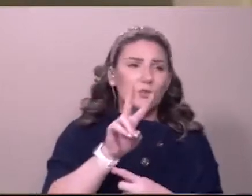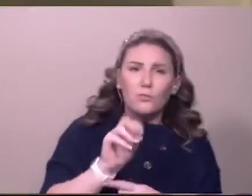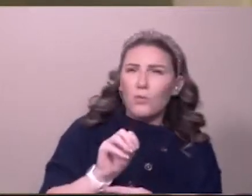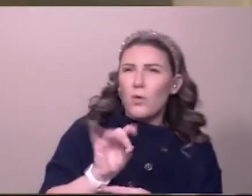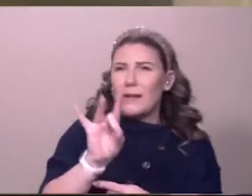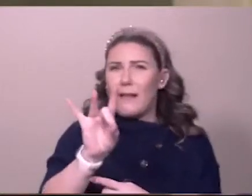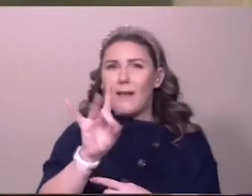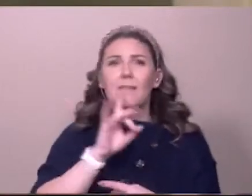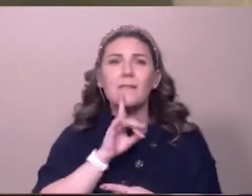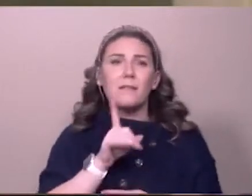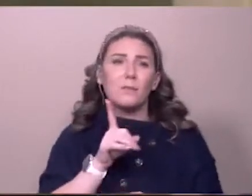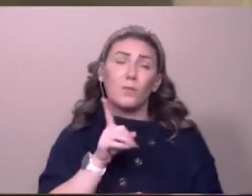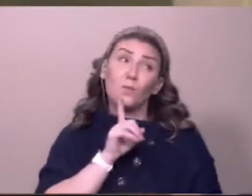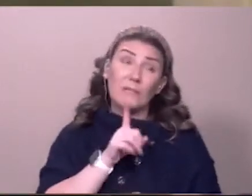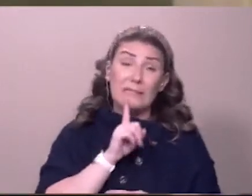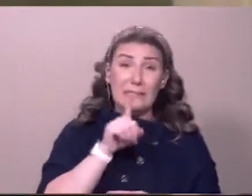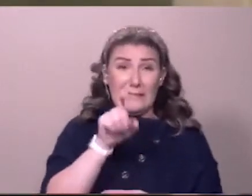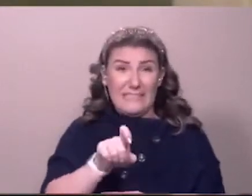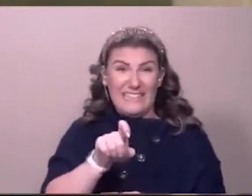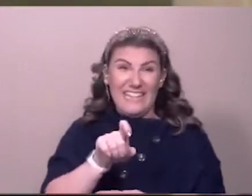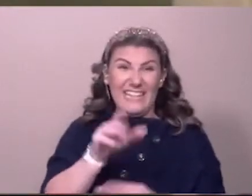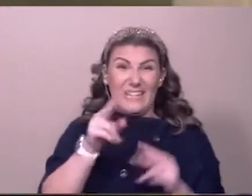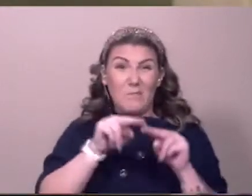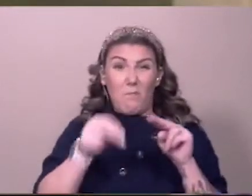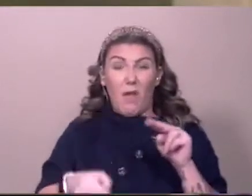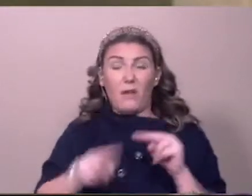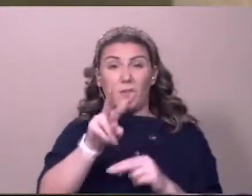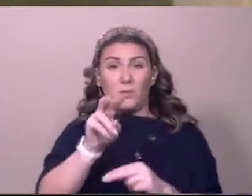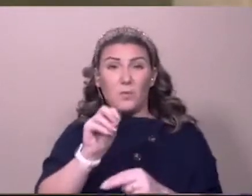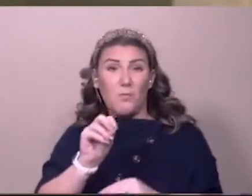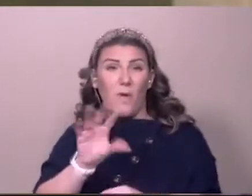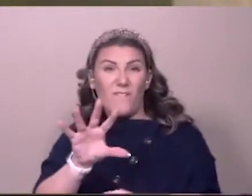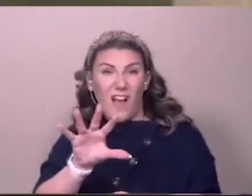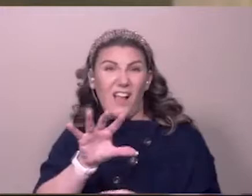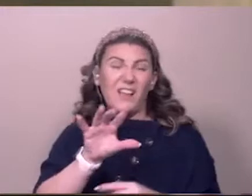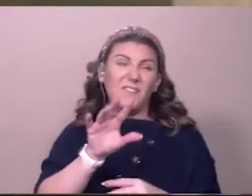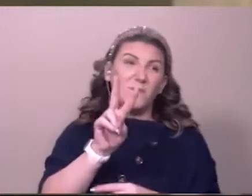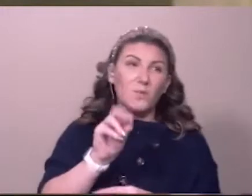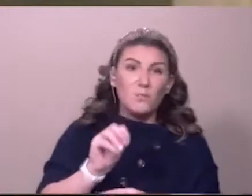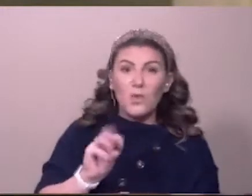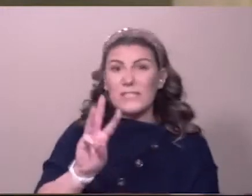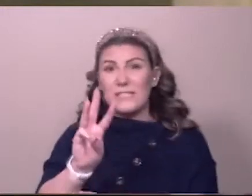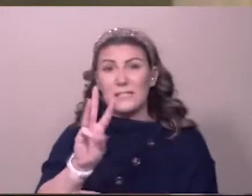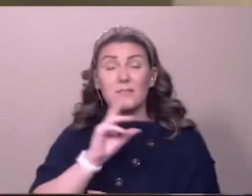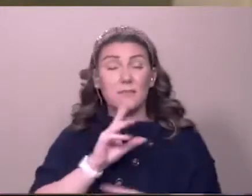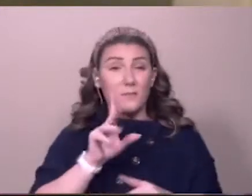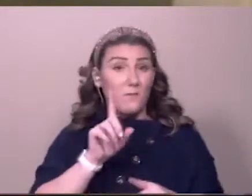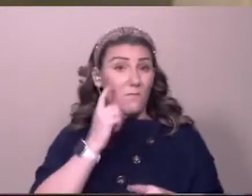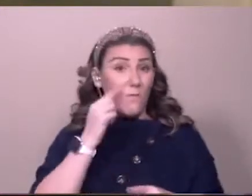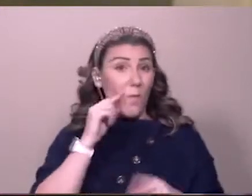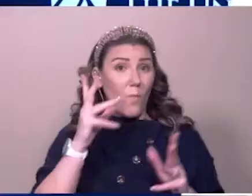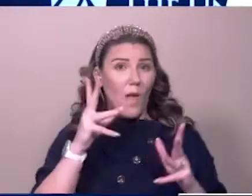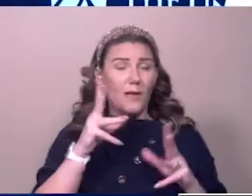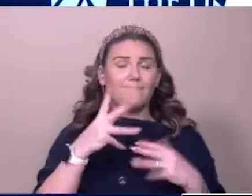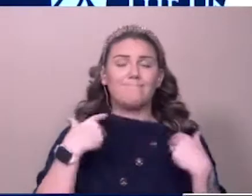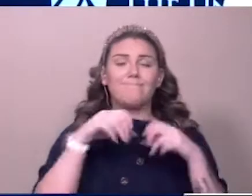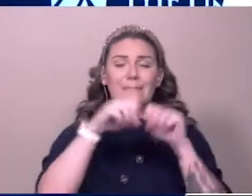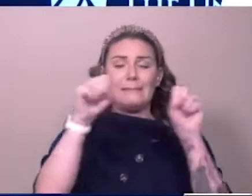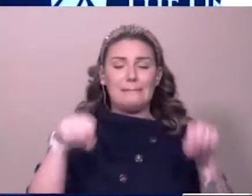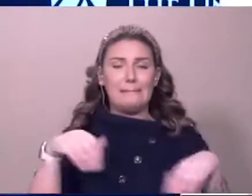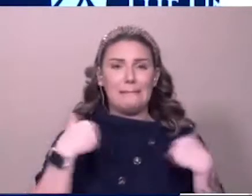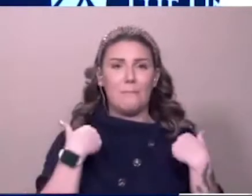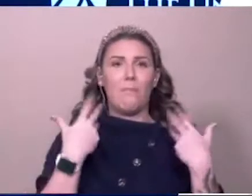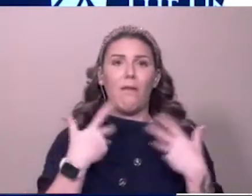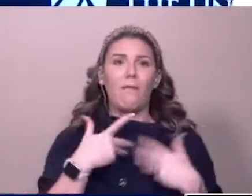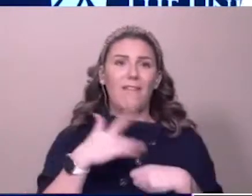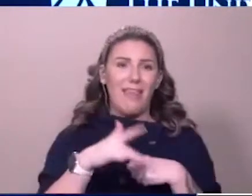2.5, 2.6 to see the system open up. So we're seeing some good information then, though, that suggests